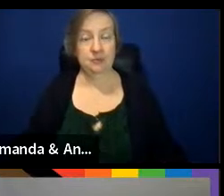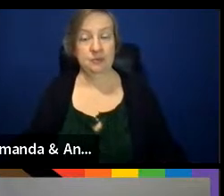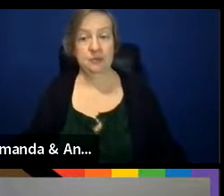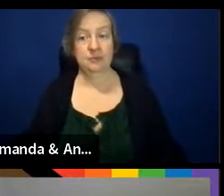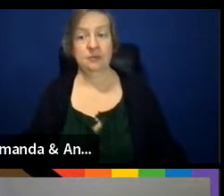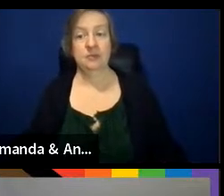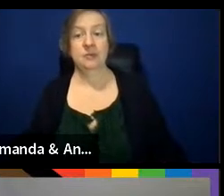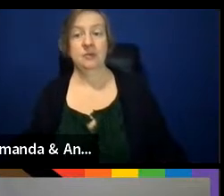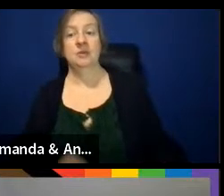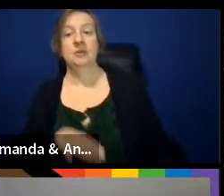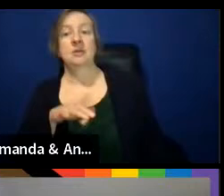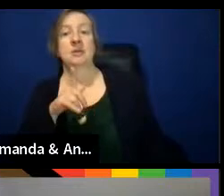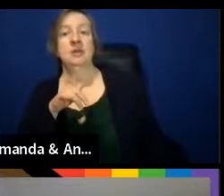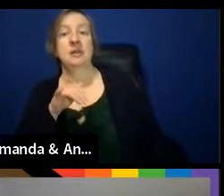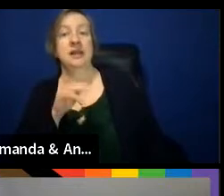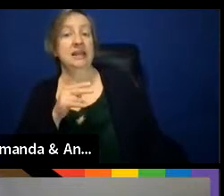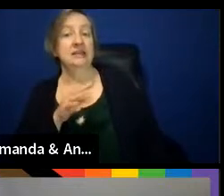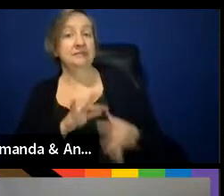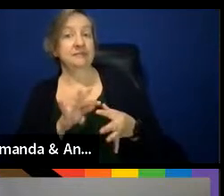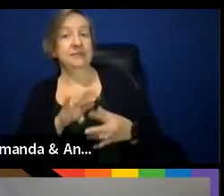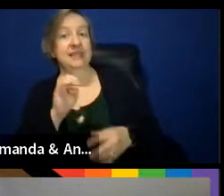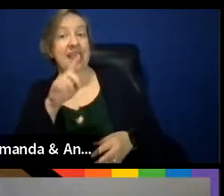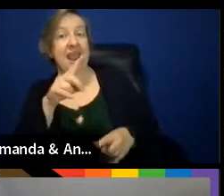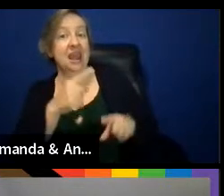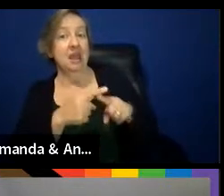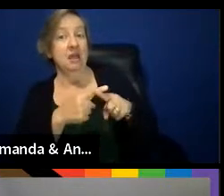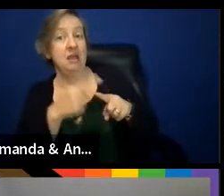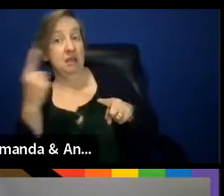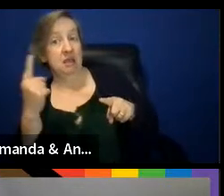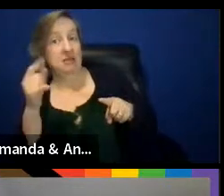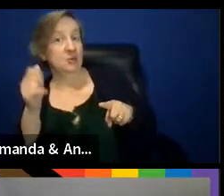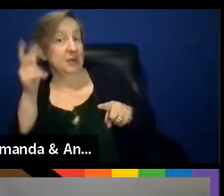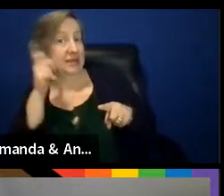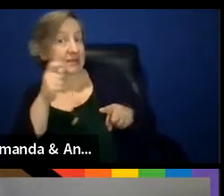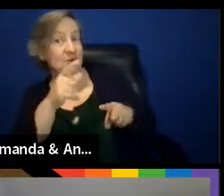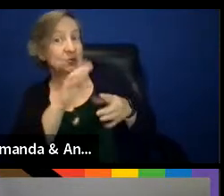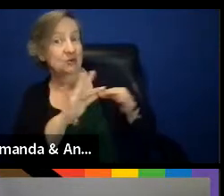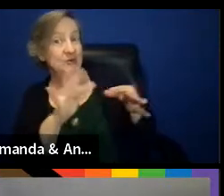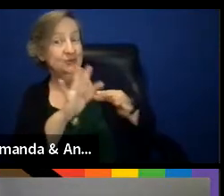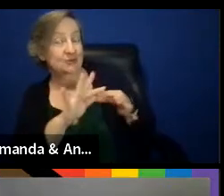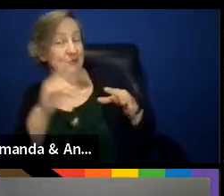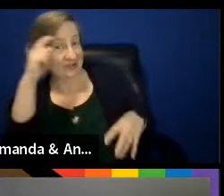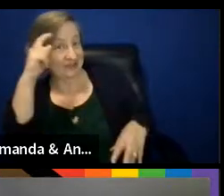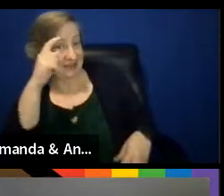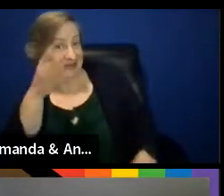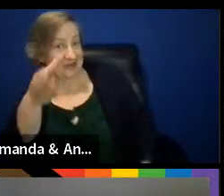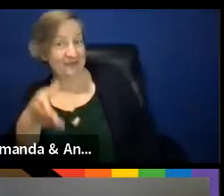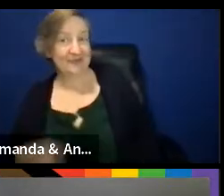And then Ed, can you take yourself off mute so we can hear those words of wisdom?